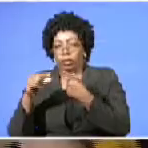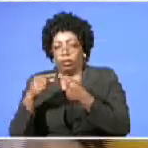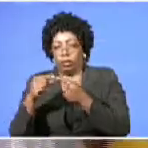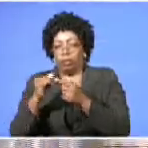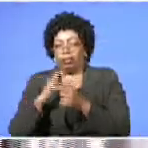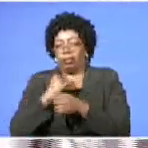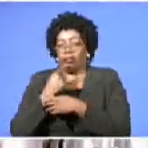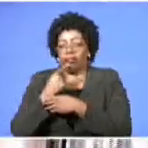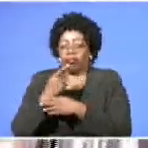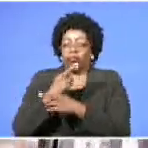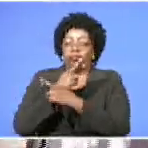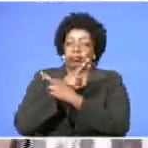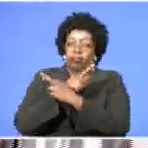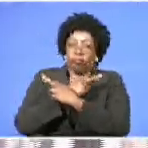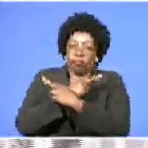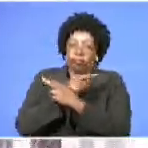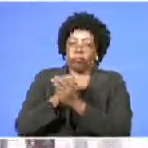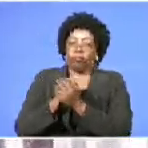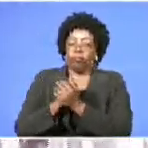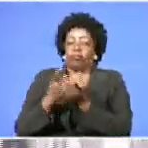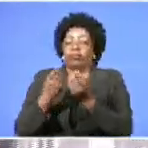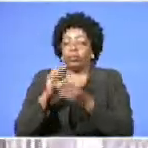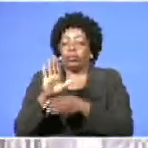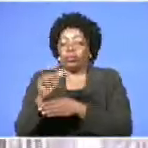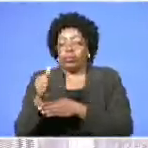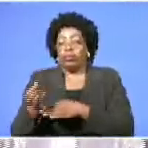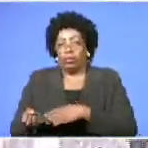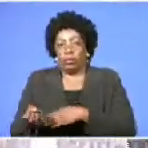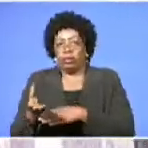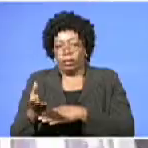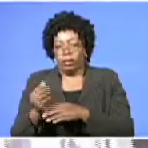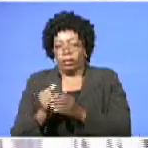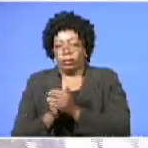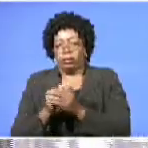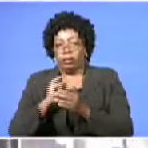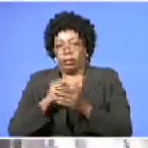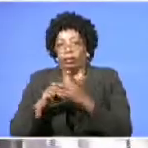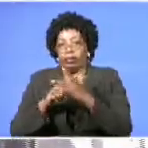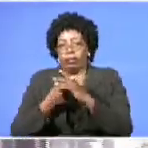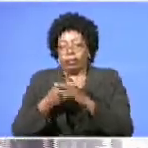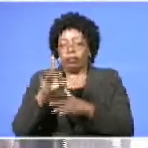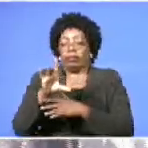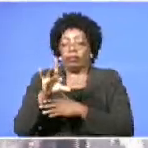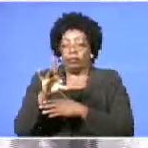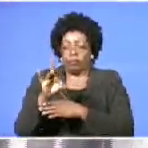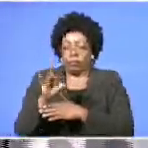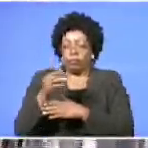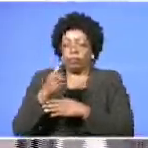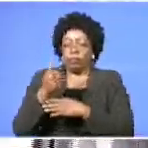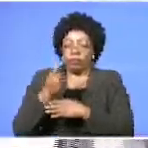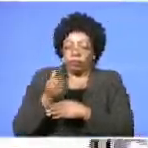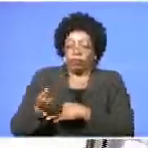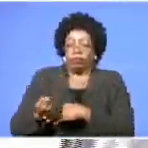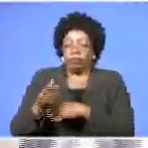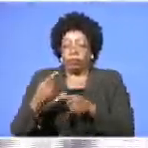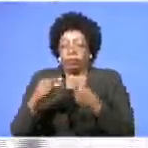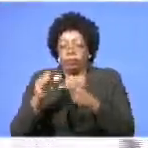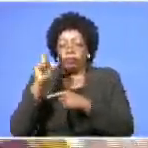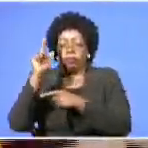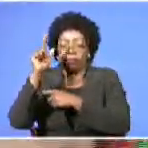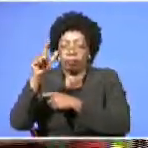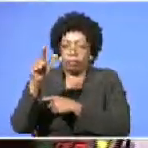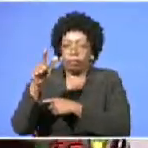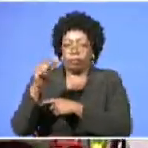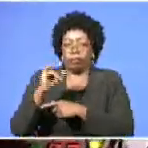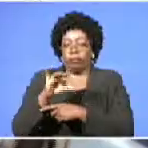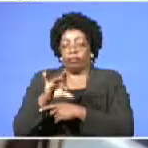just said, relax and roll your game. I started to find my game later on in the tournament, and